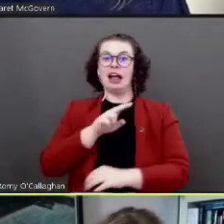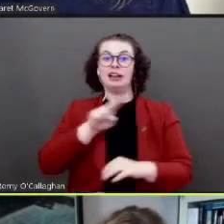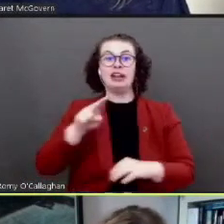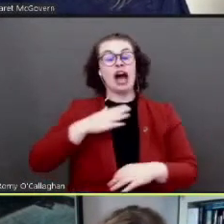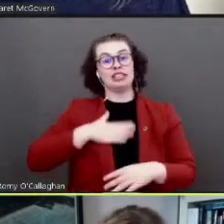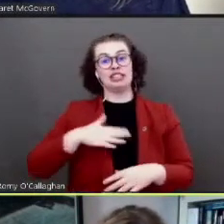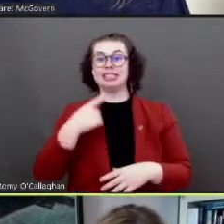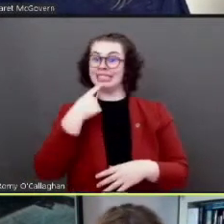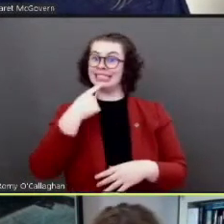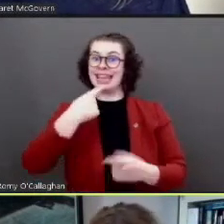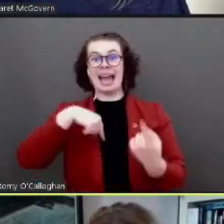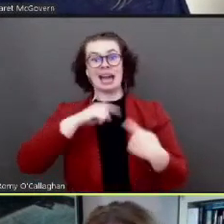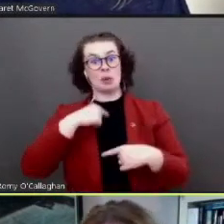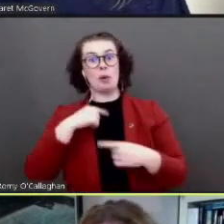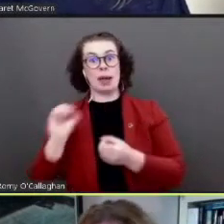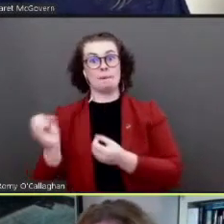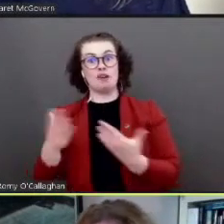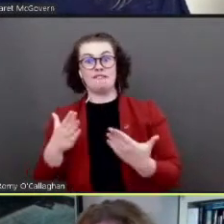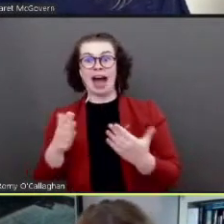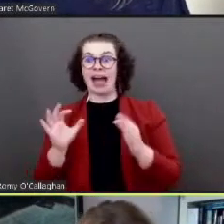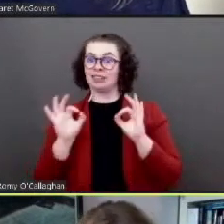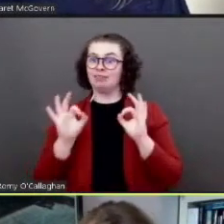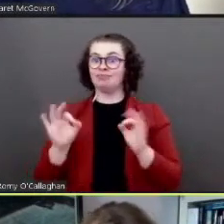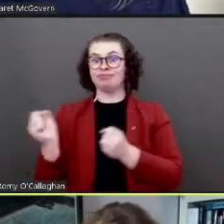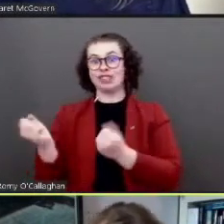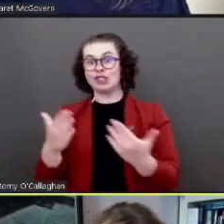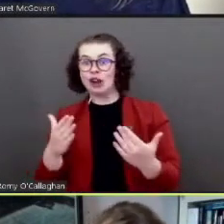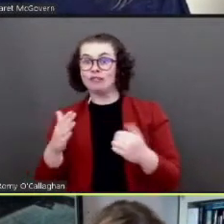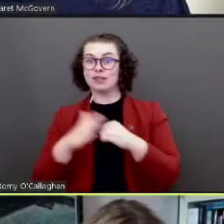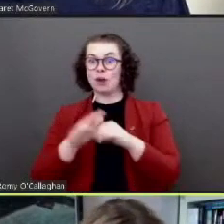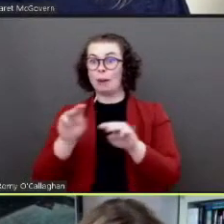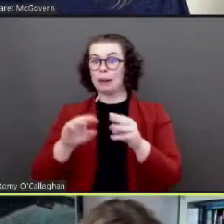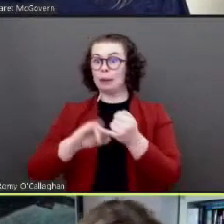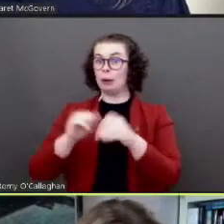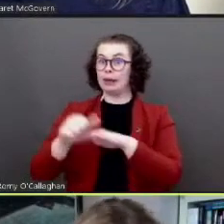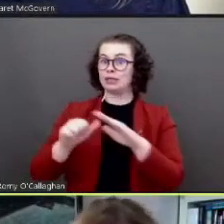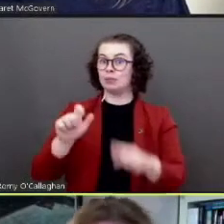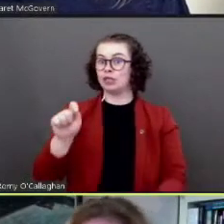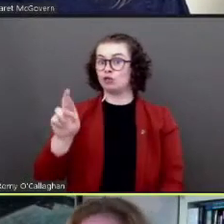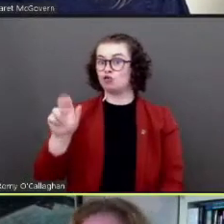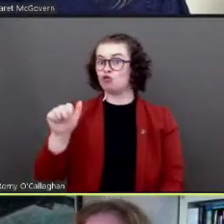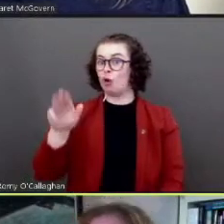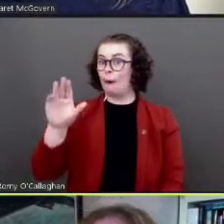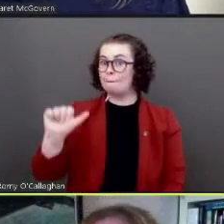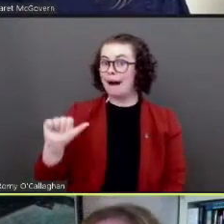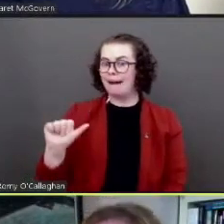tokenism. You know, we're also mindful that the last